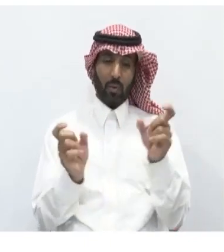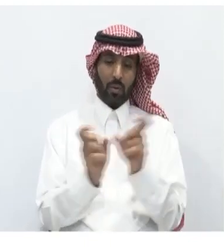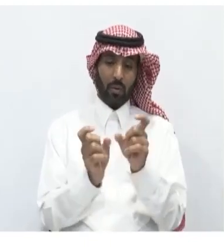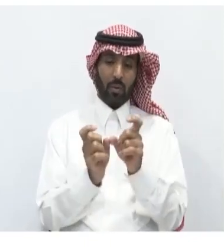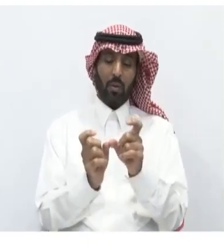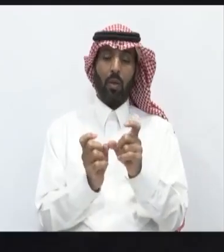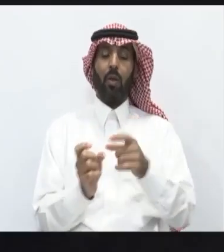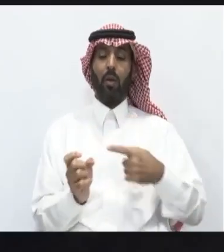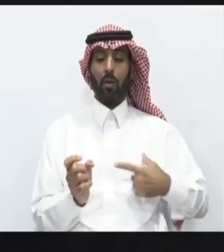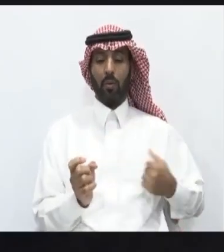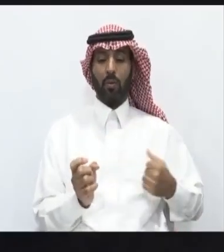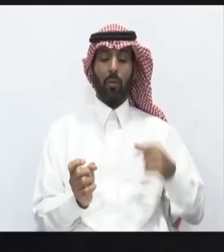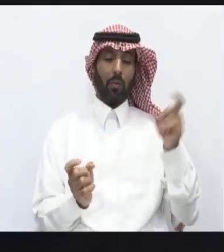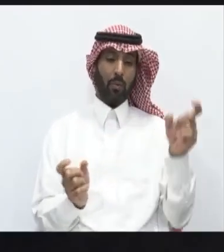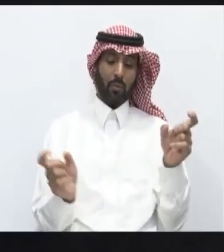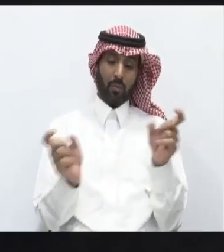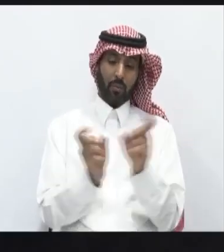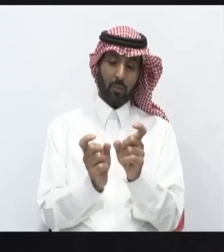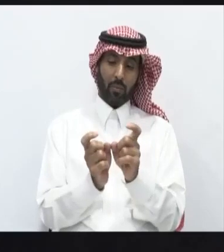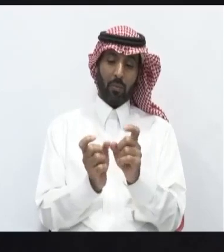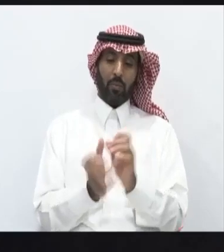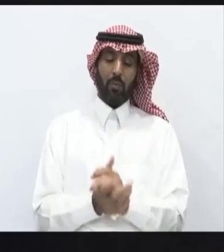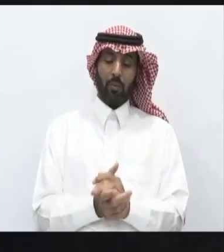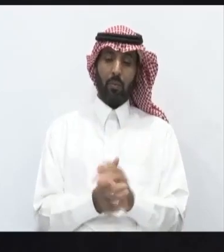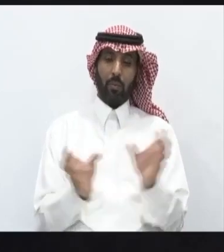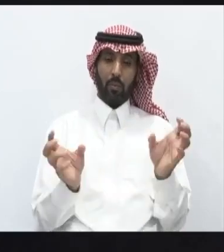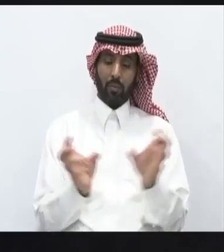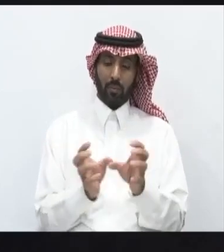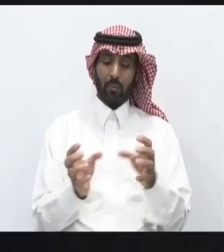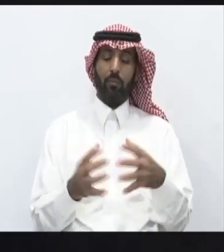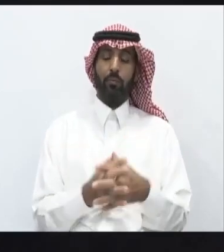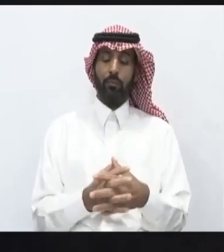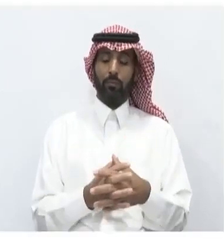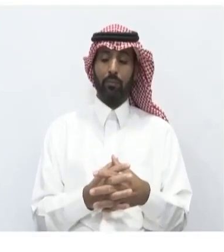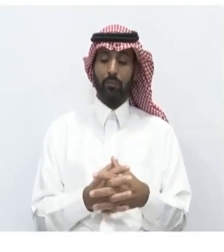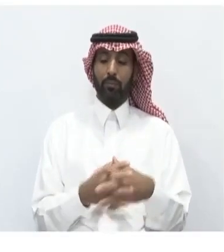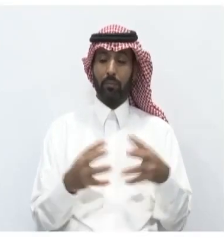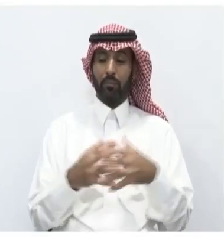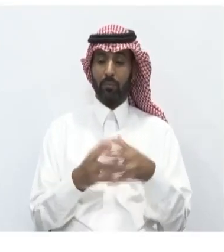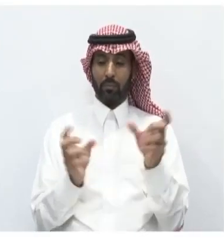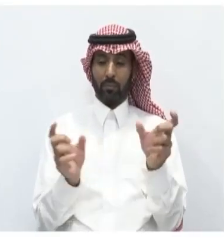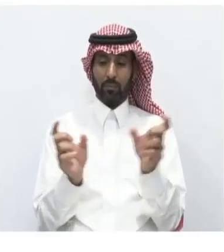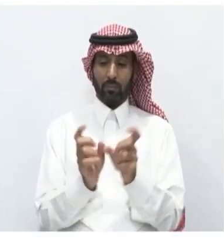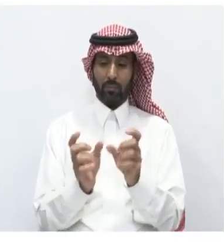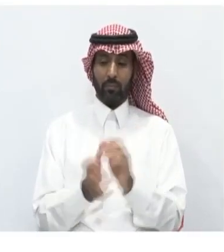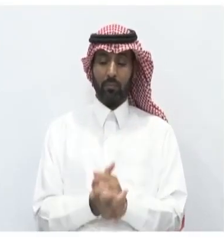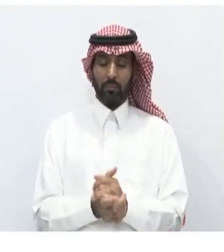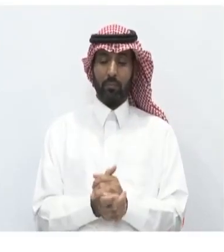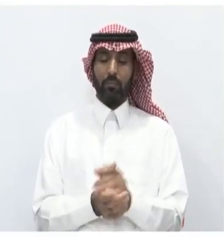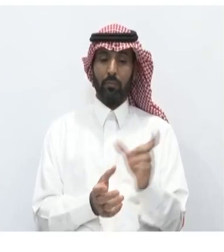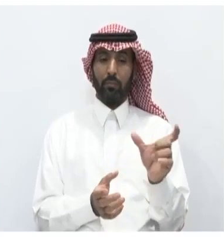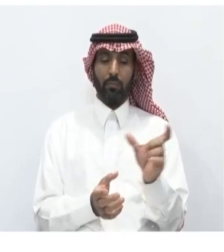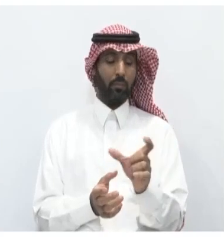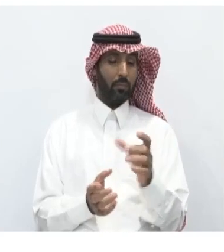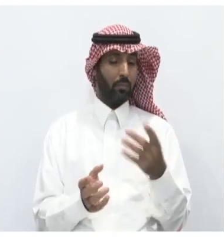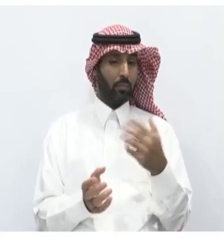Compound, when you put things together, they are compound. So this is the compound nouns.